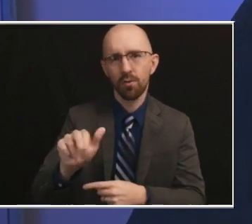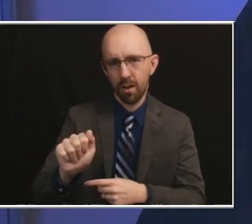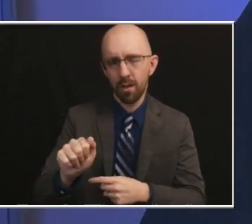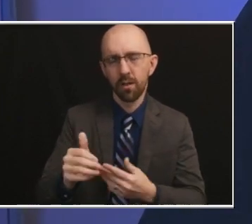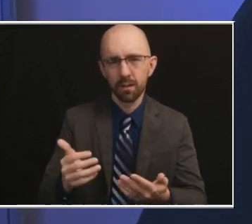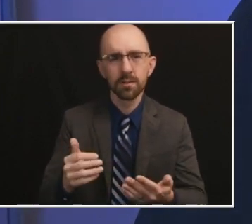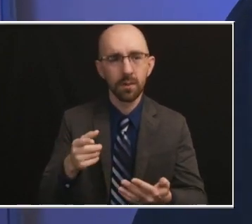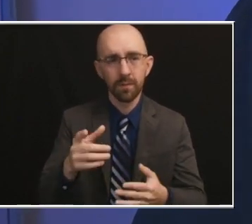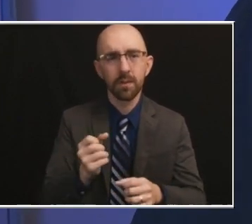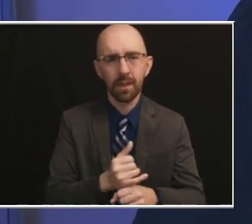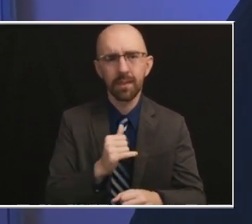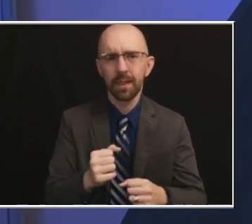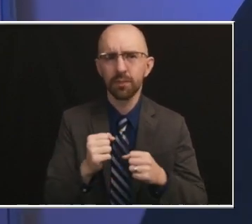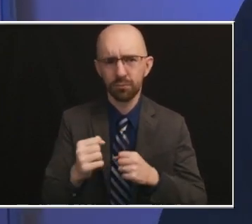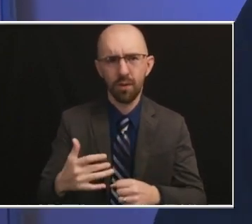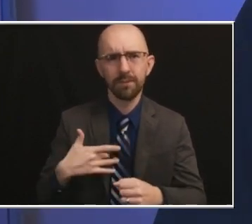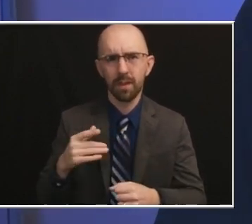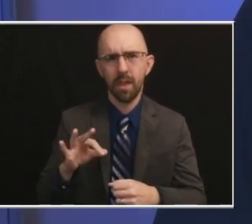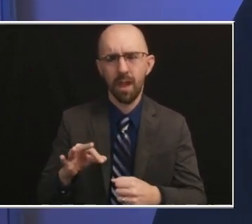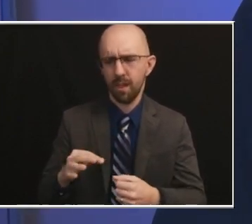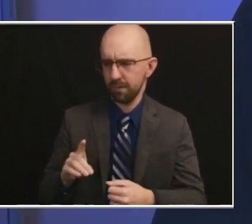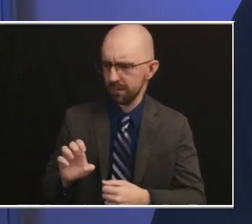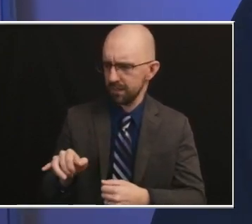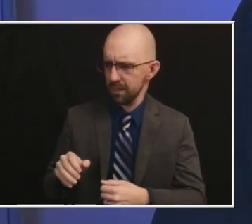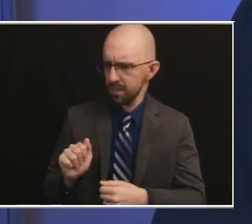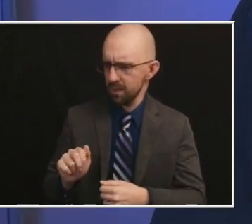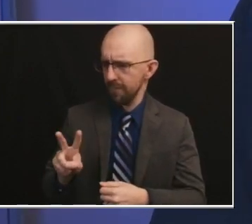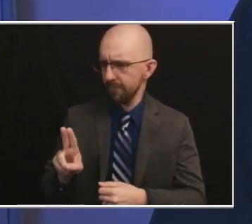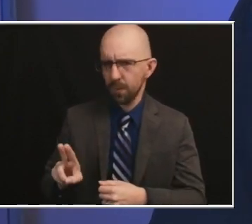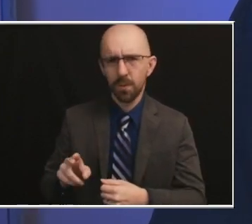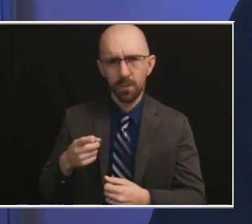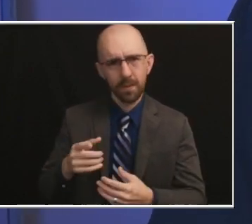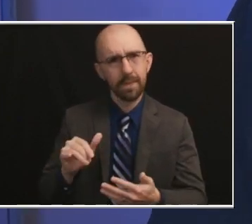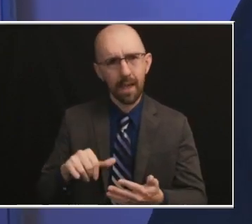this strong sense of deja vu, it's